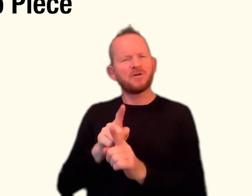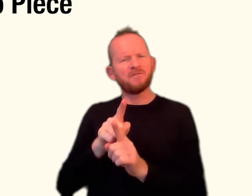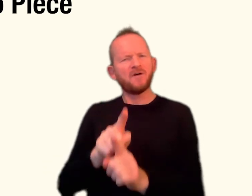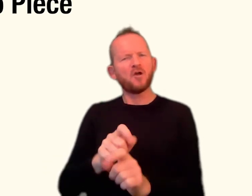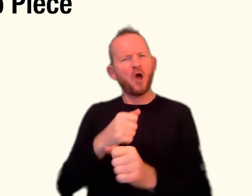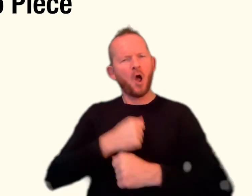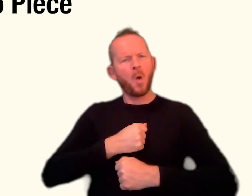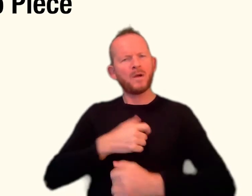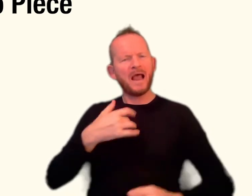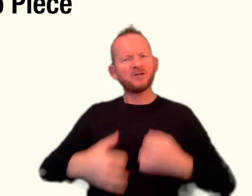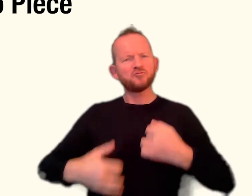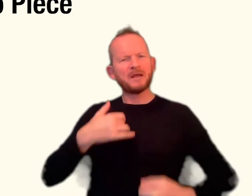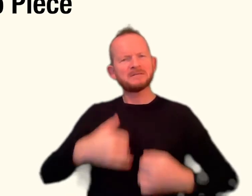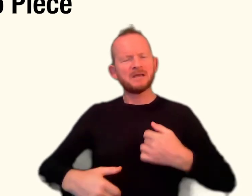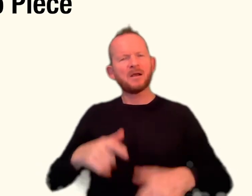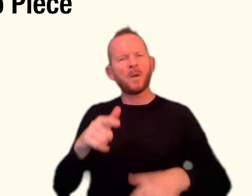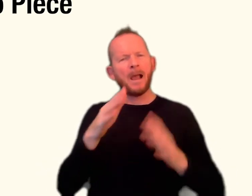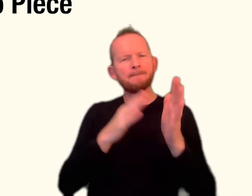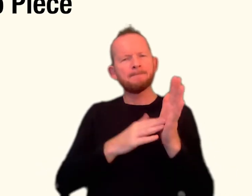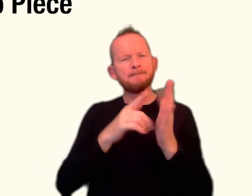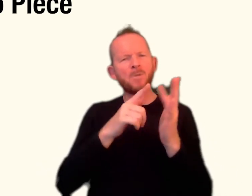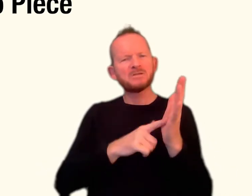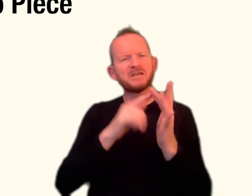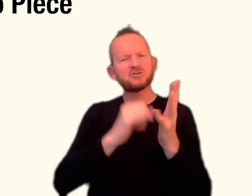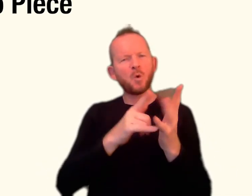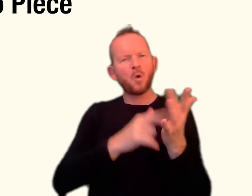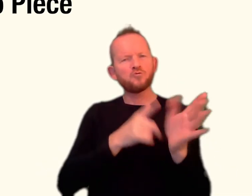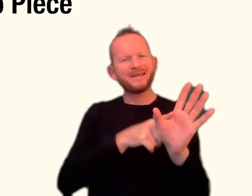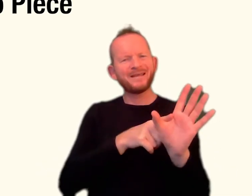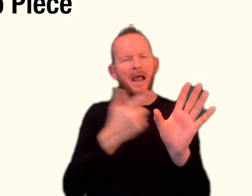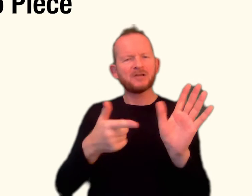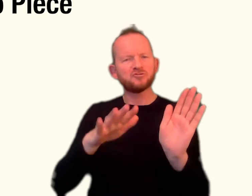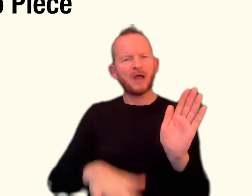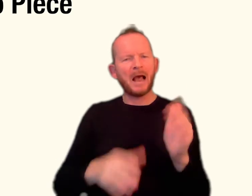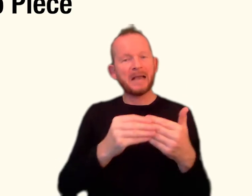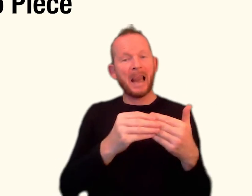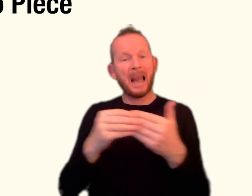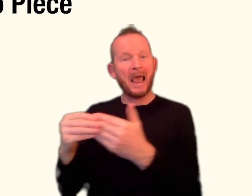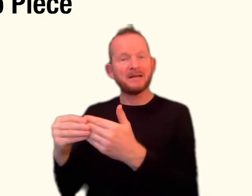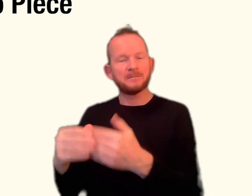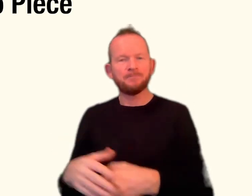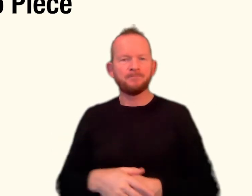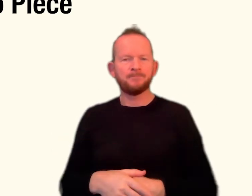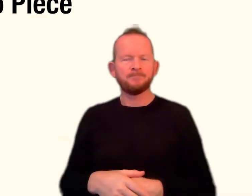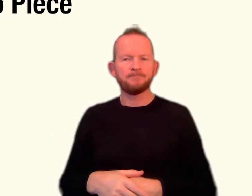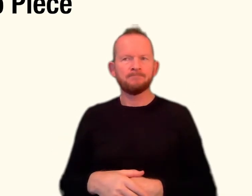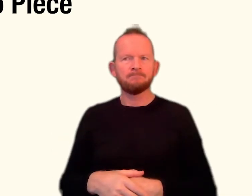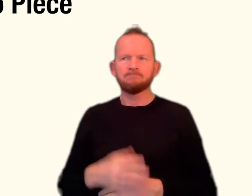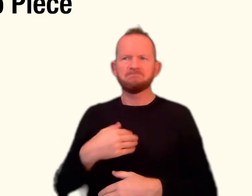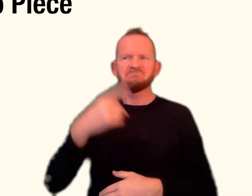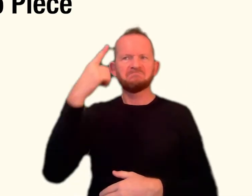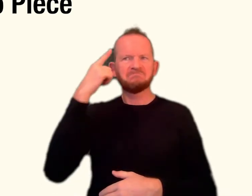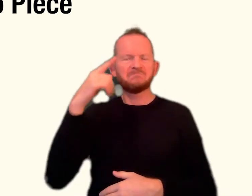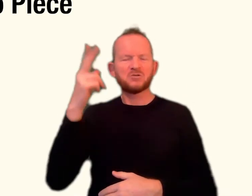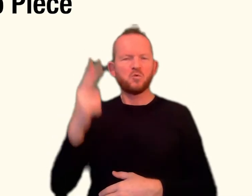own interests as well. So quite Montessori and child-led. I don't think schools are that accessible. Better